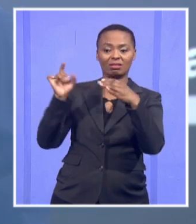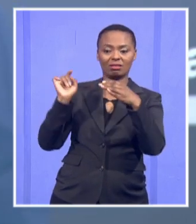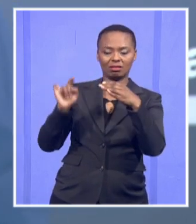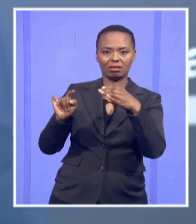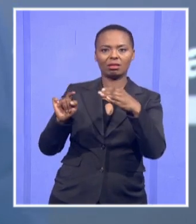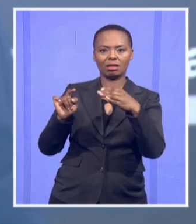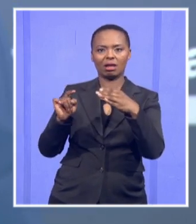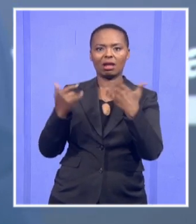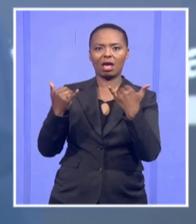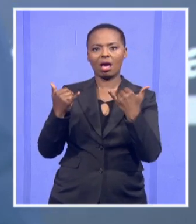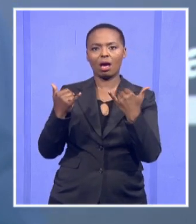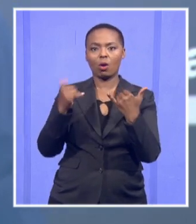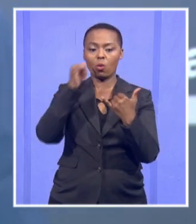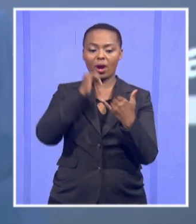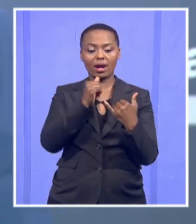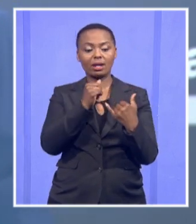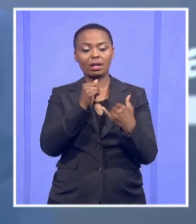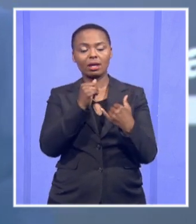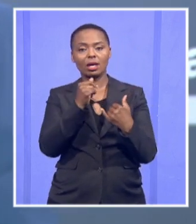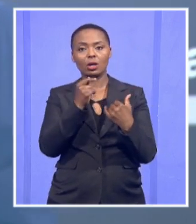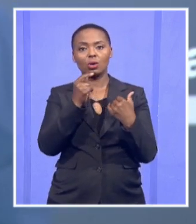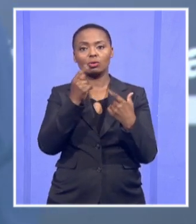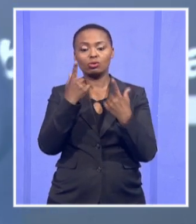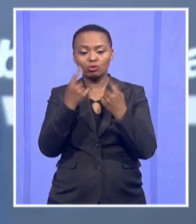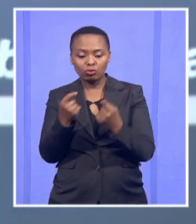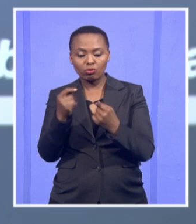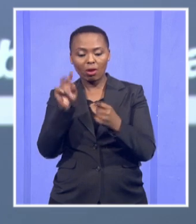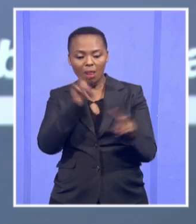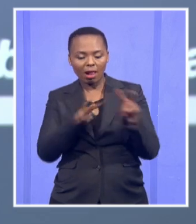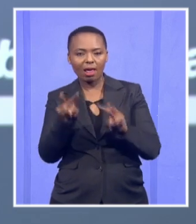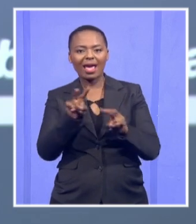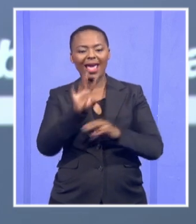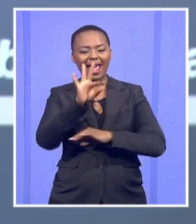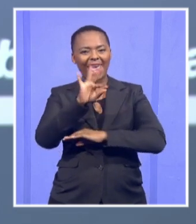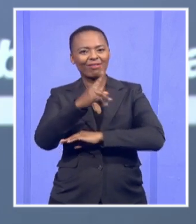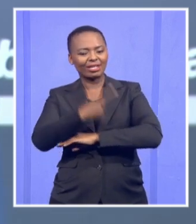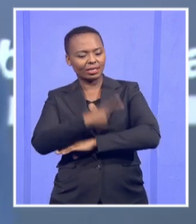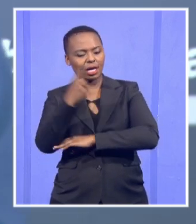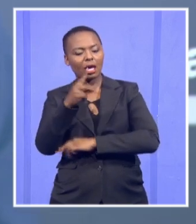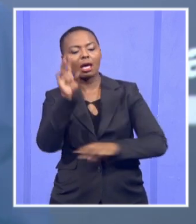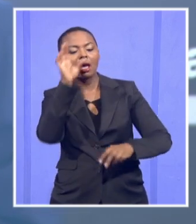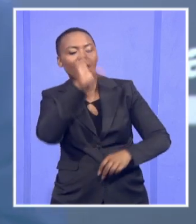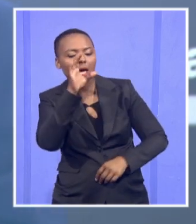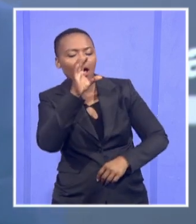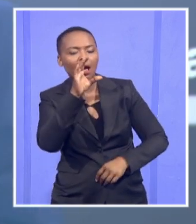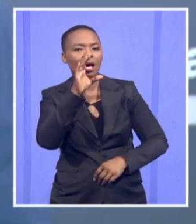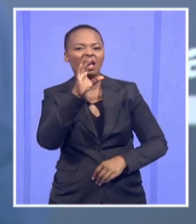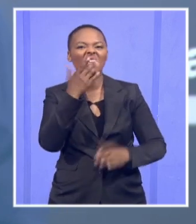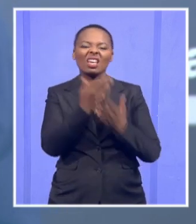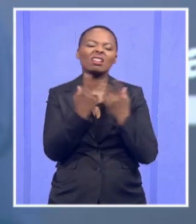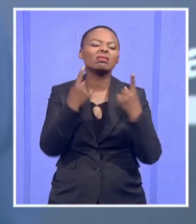not necessarily on site on a daily basis. You could go there on site once or twice.